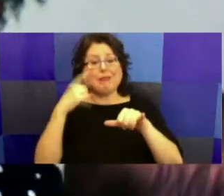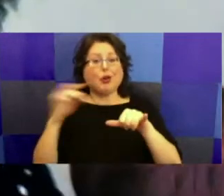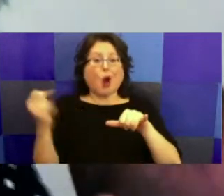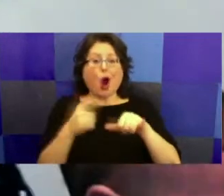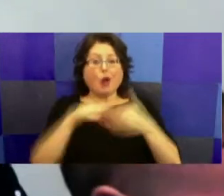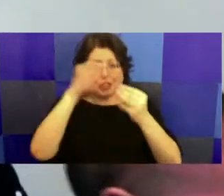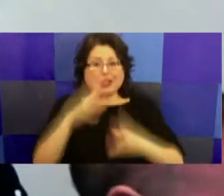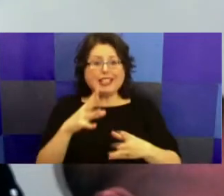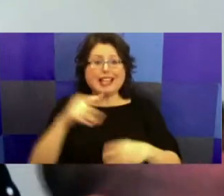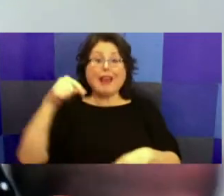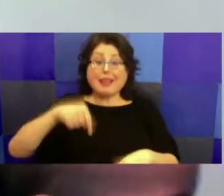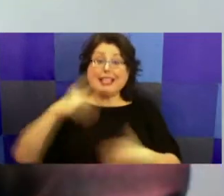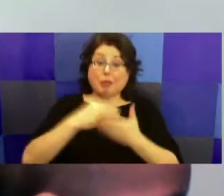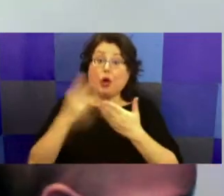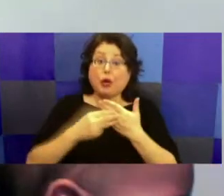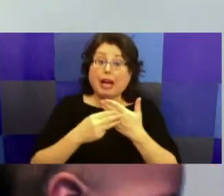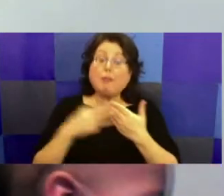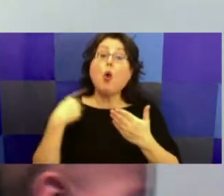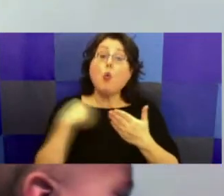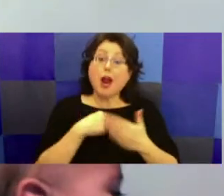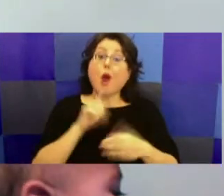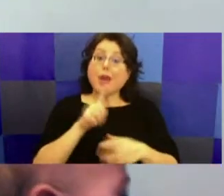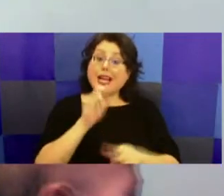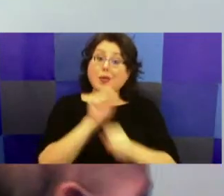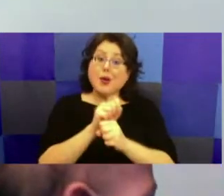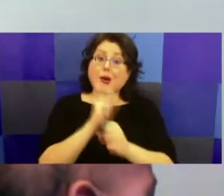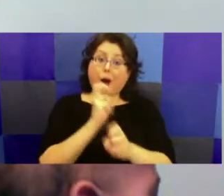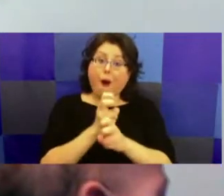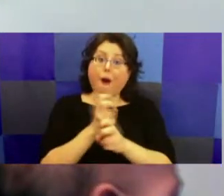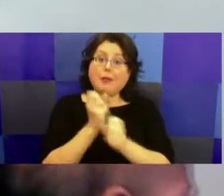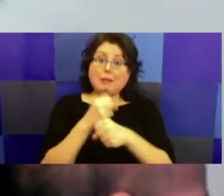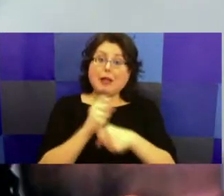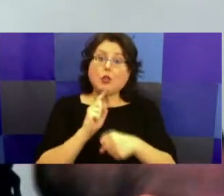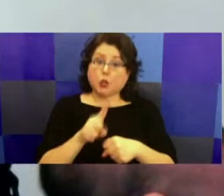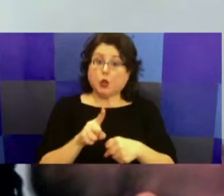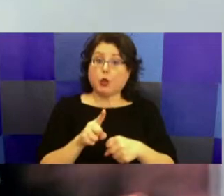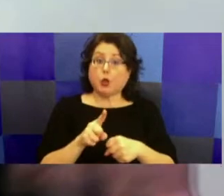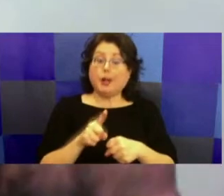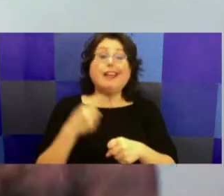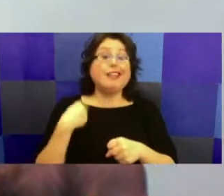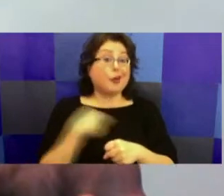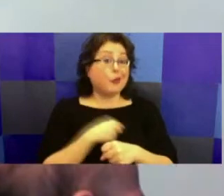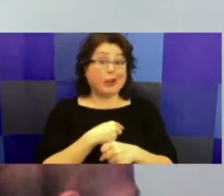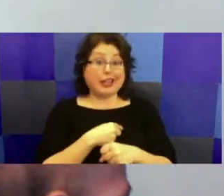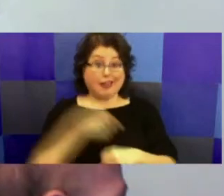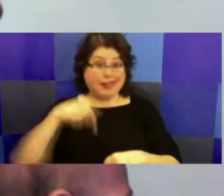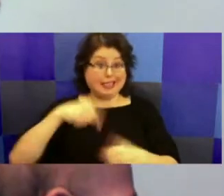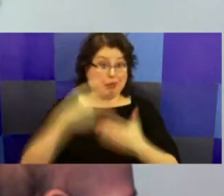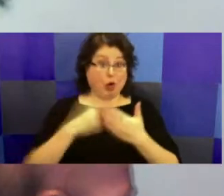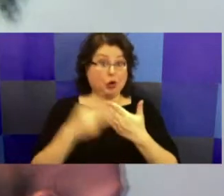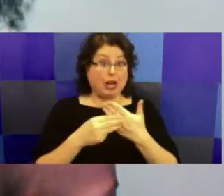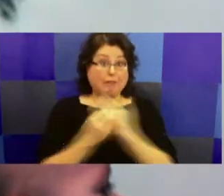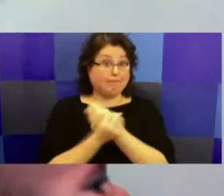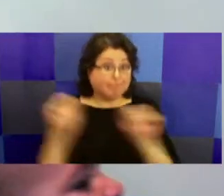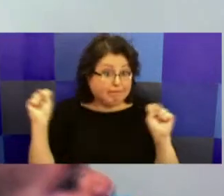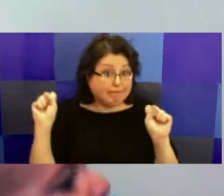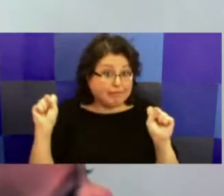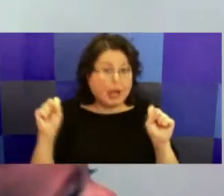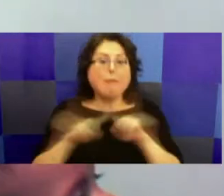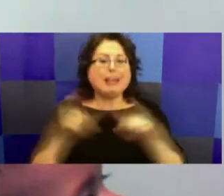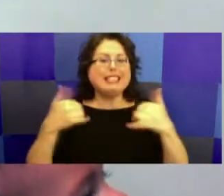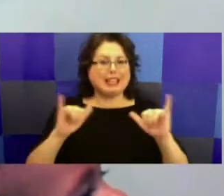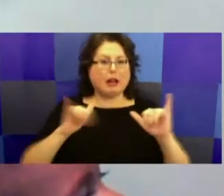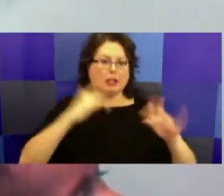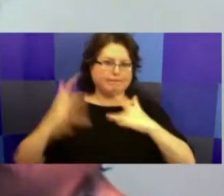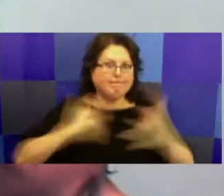we're doing our diligence to make sure that we are making sure that this program is still robust, making sure that they